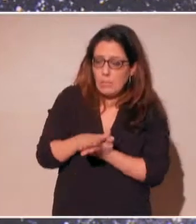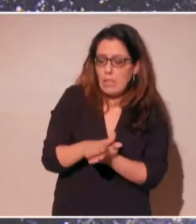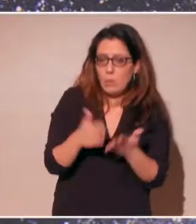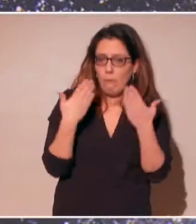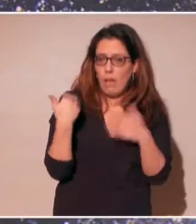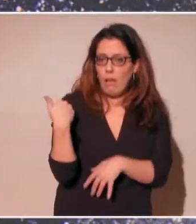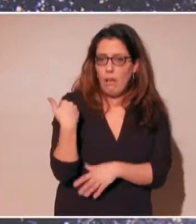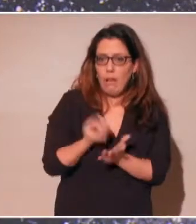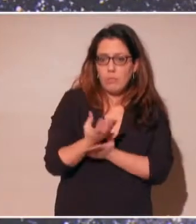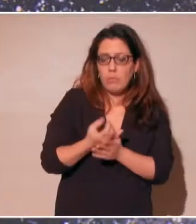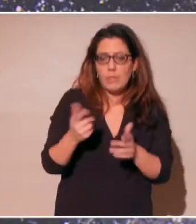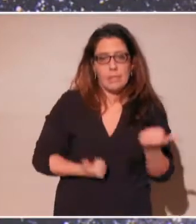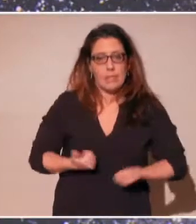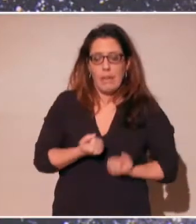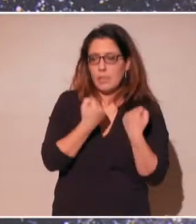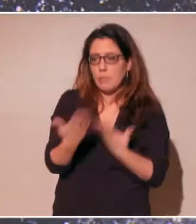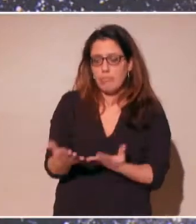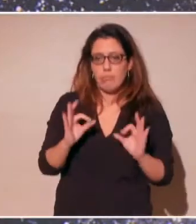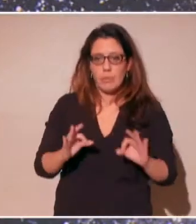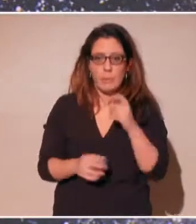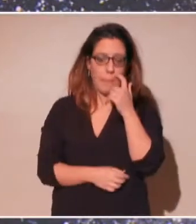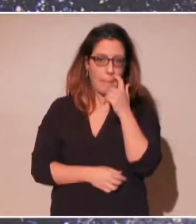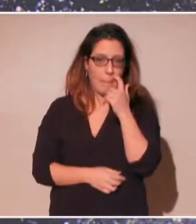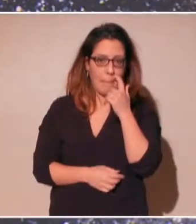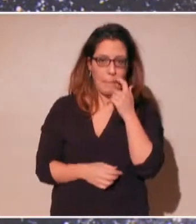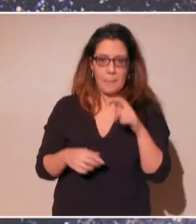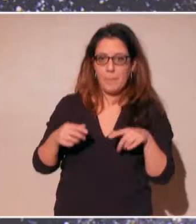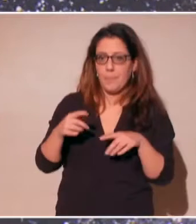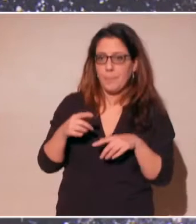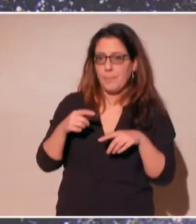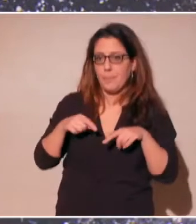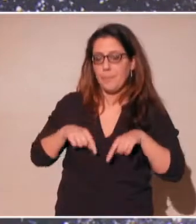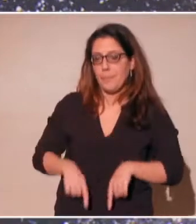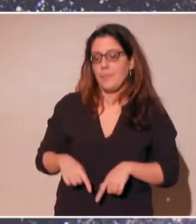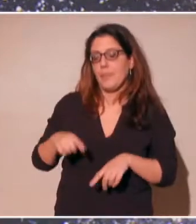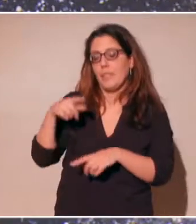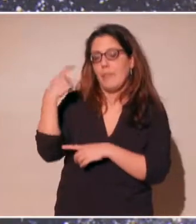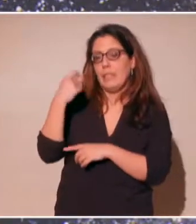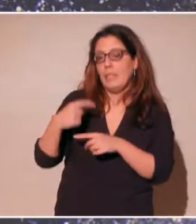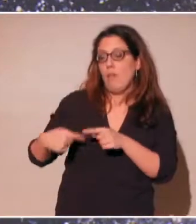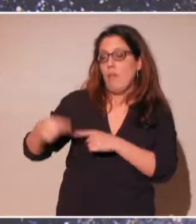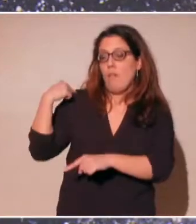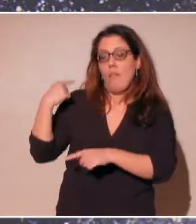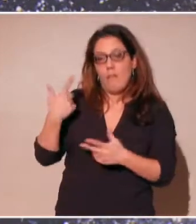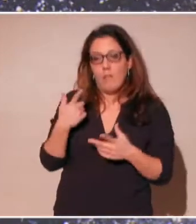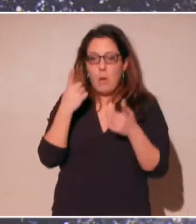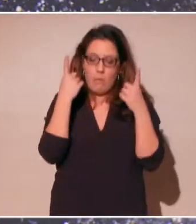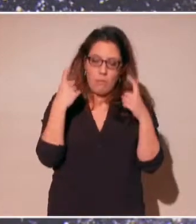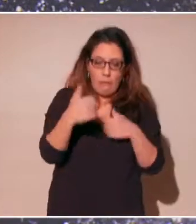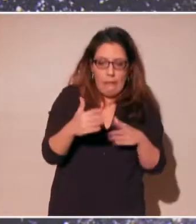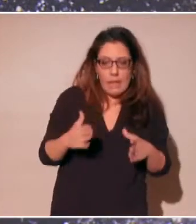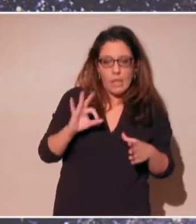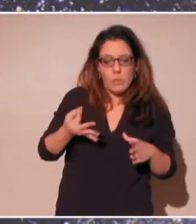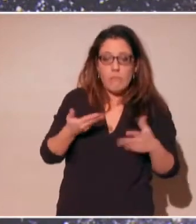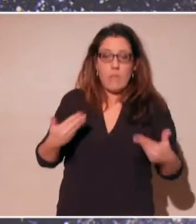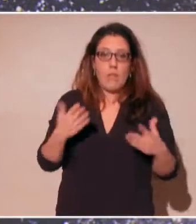that data will be available and accessible. In the previous government, the framework